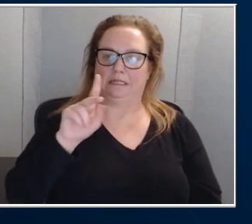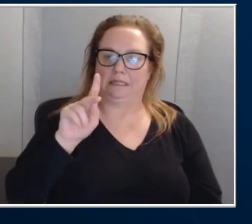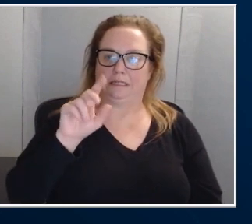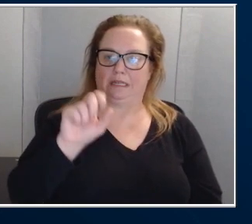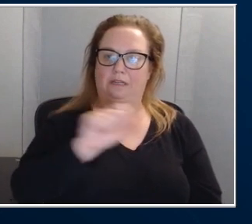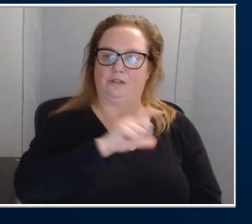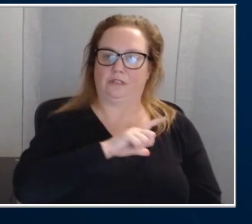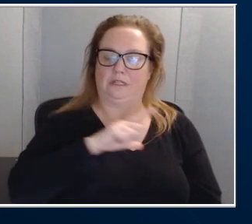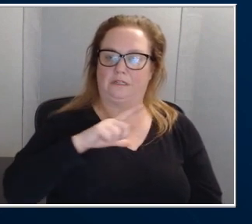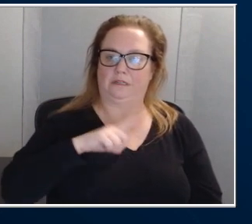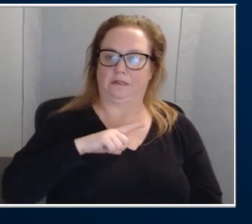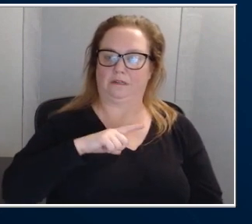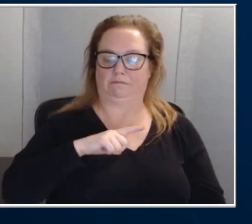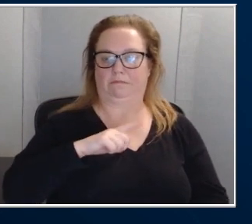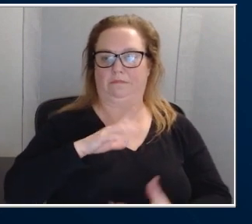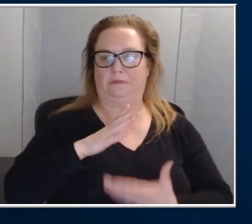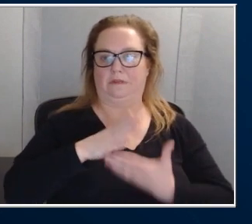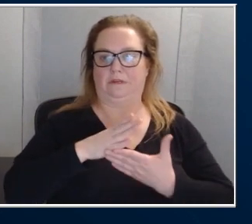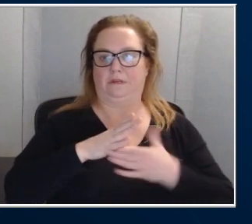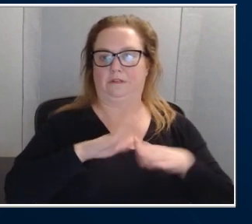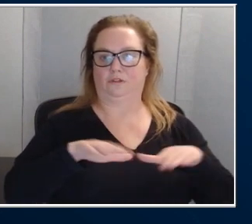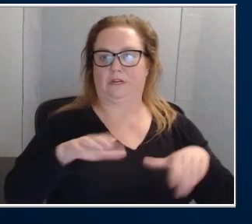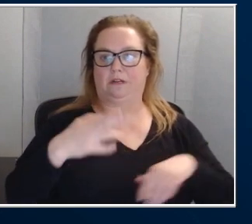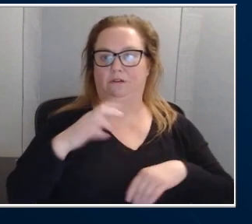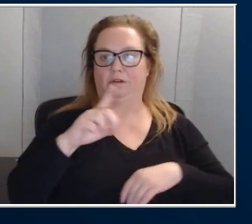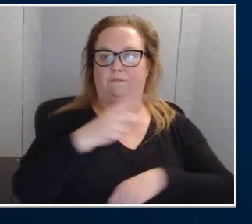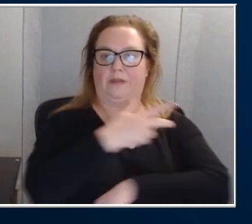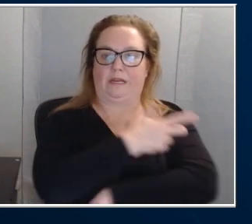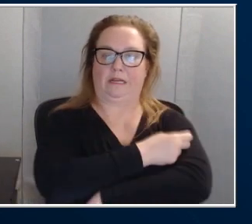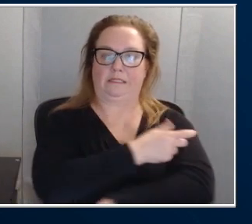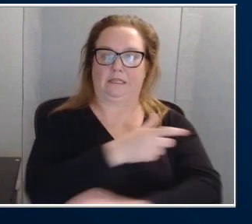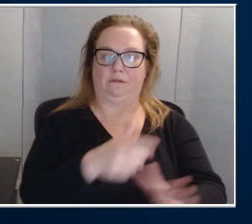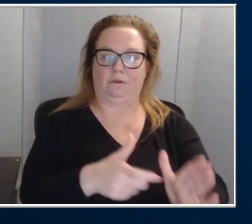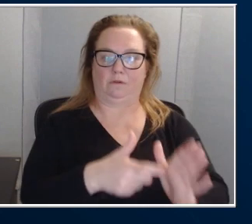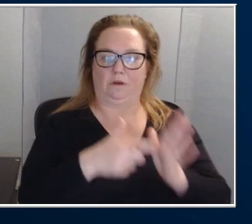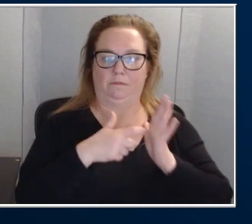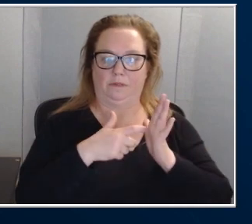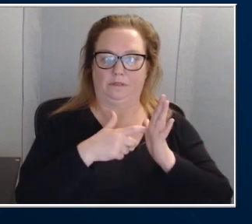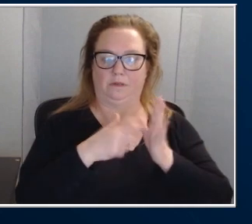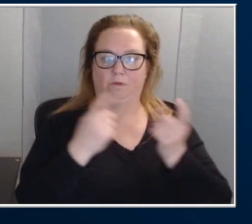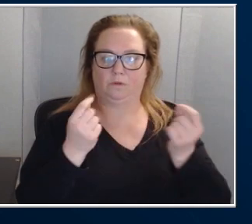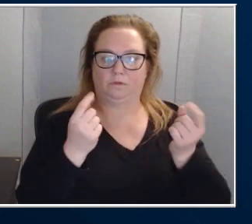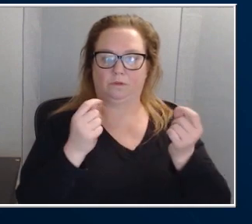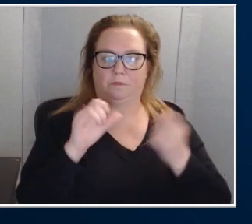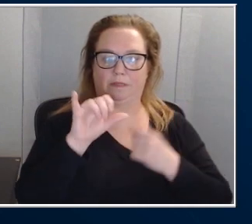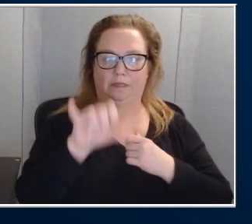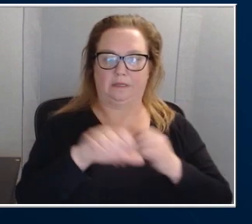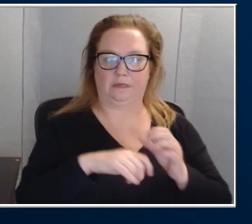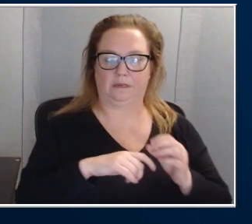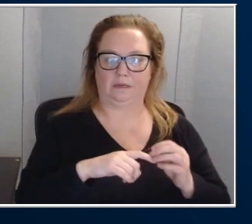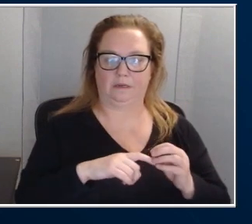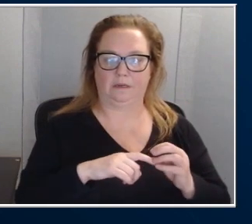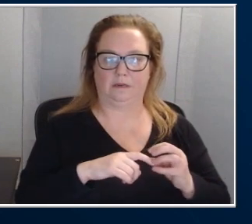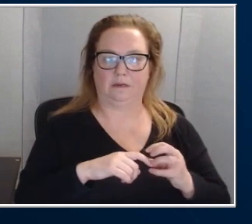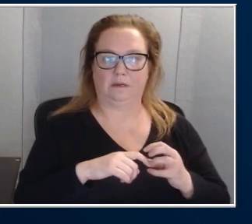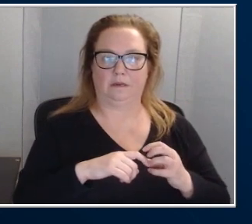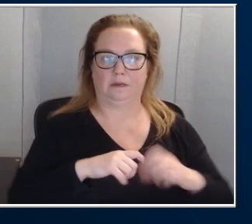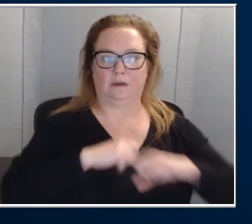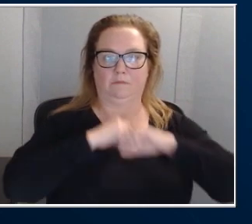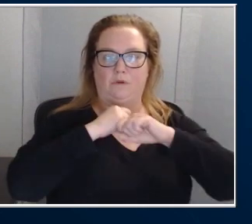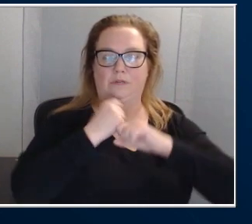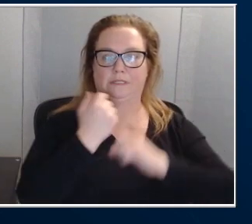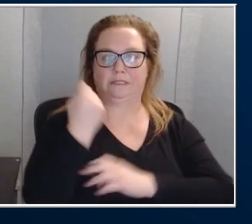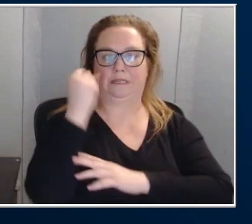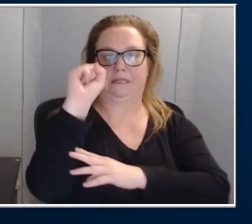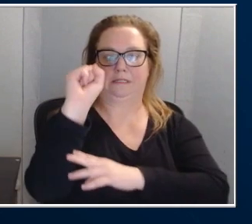legislature to curtail childhood vaccine requirements. What should we do about that? Protest against it. Yeah,